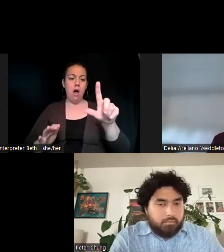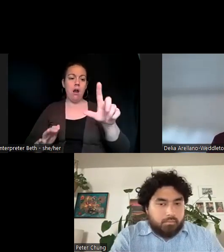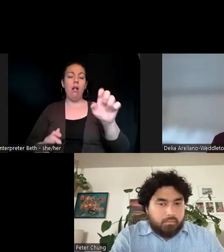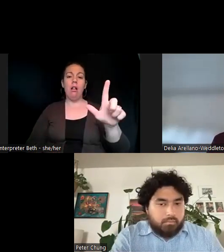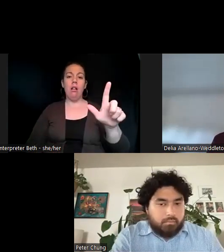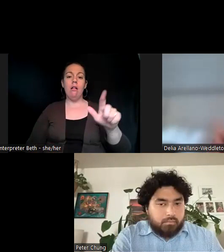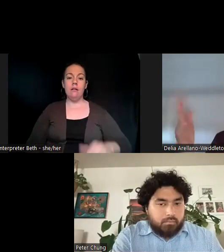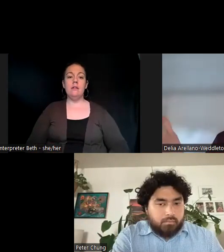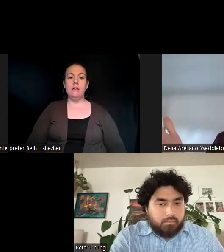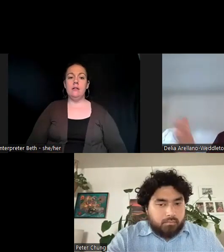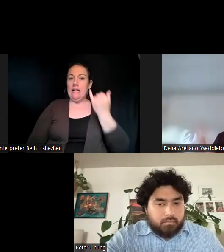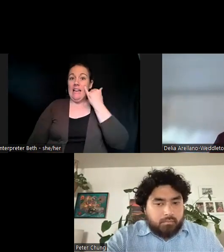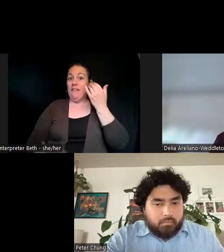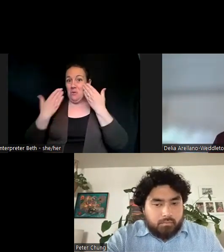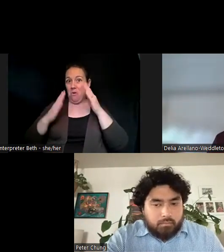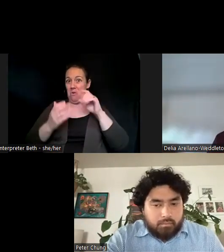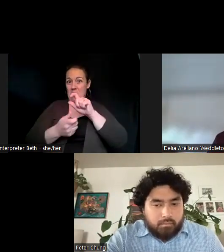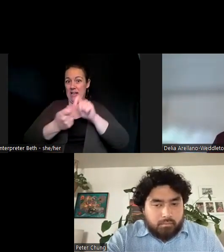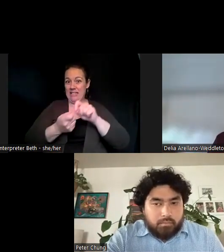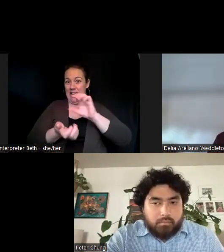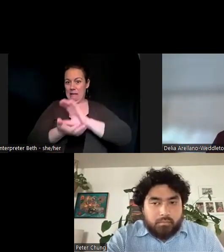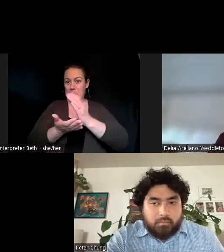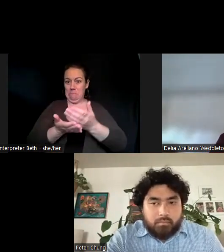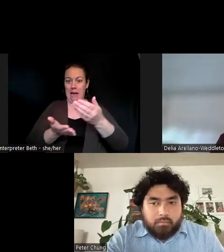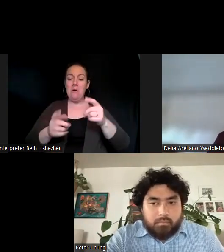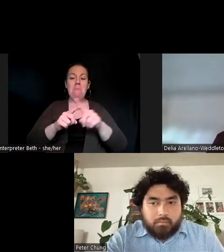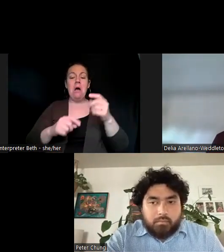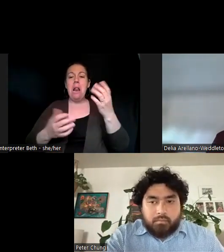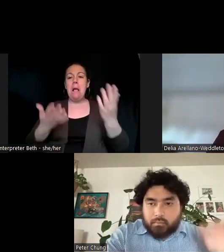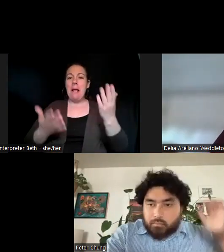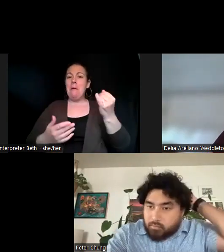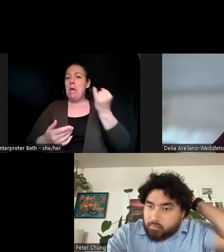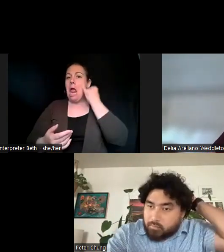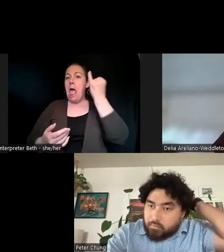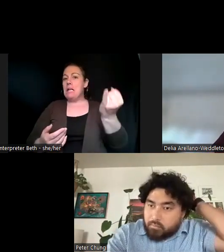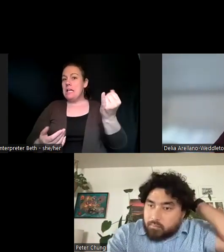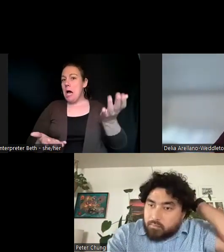And if you don't have the exact number, give us an idea of what you've seen happening.